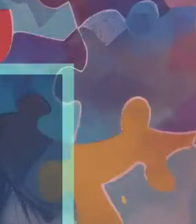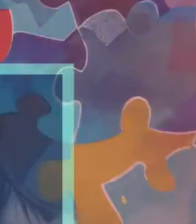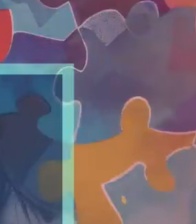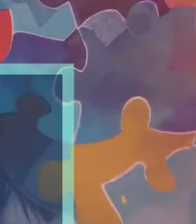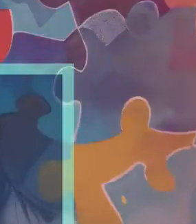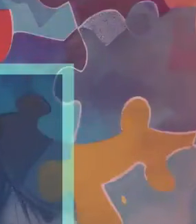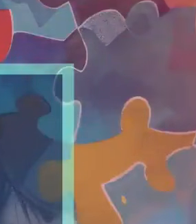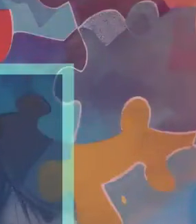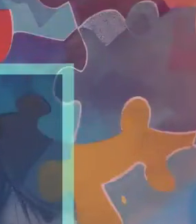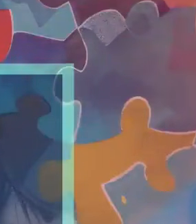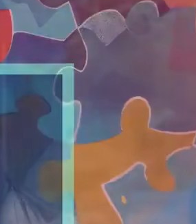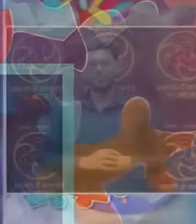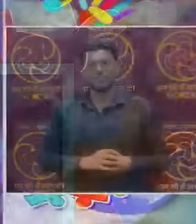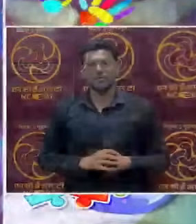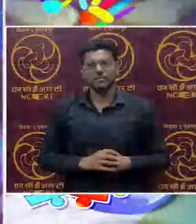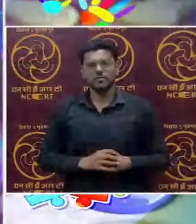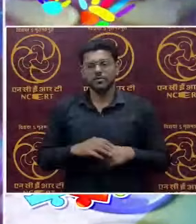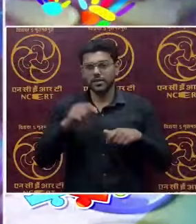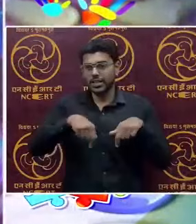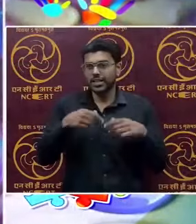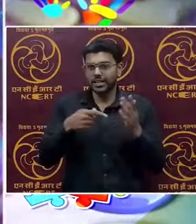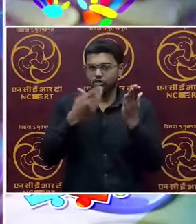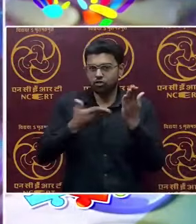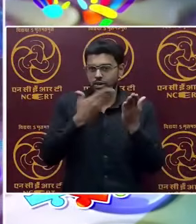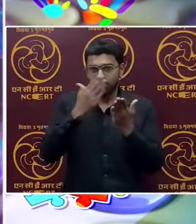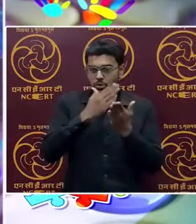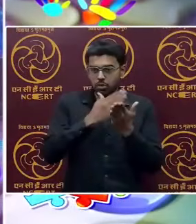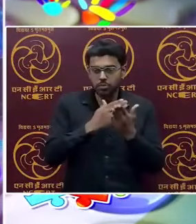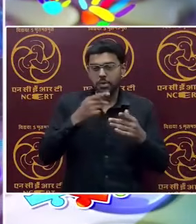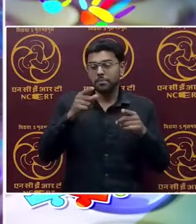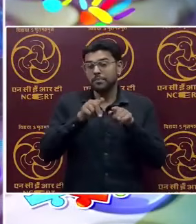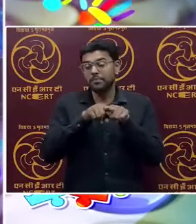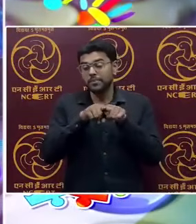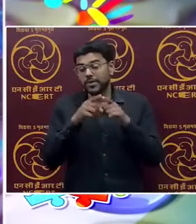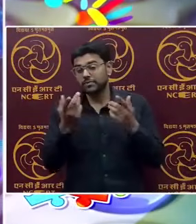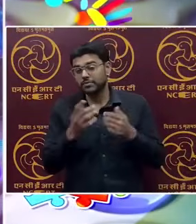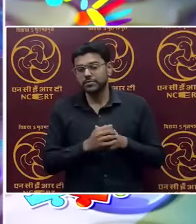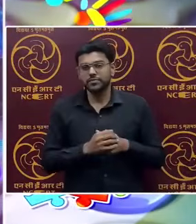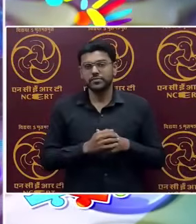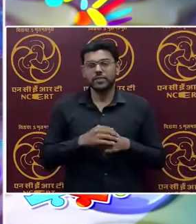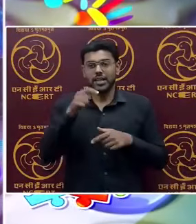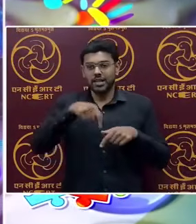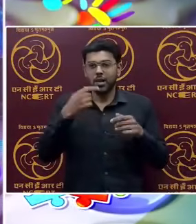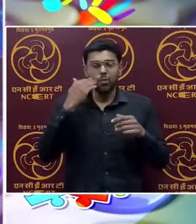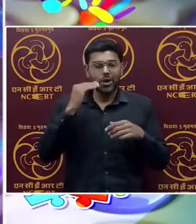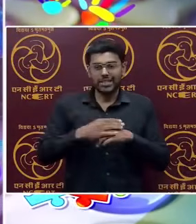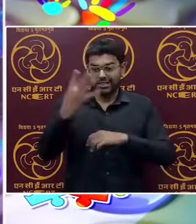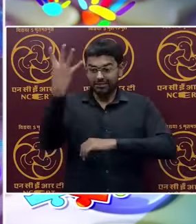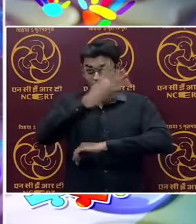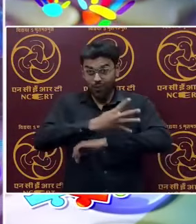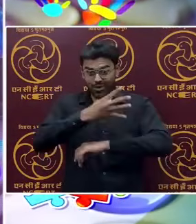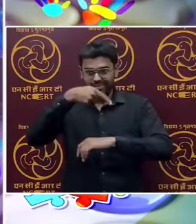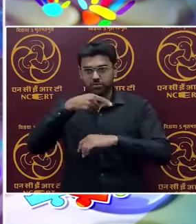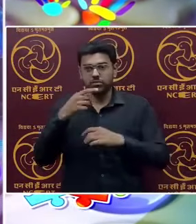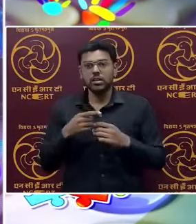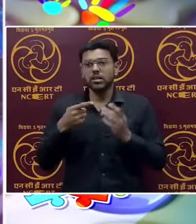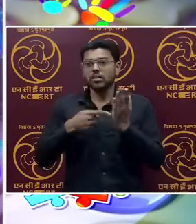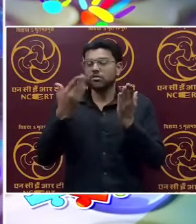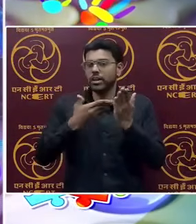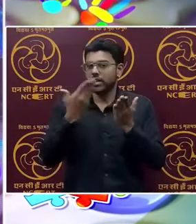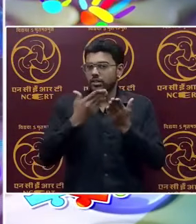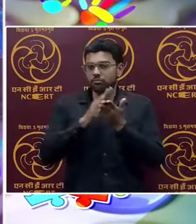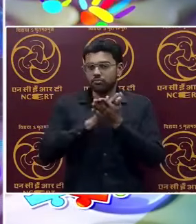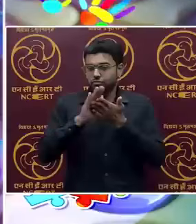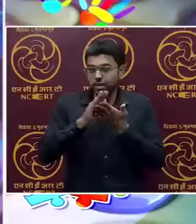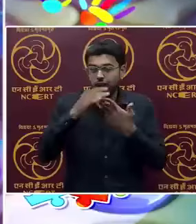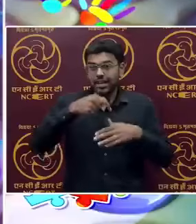certification. Now, since it's a training program, which means there is going to be a quiz also on day 4 of the training session, I will tell